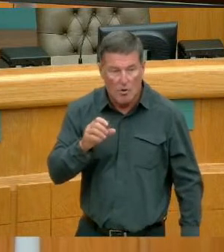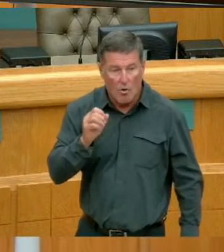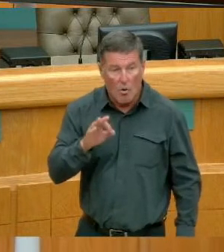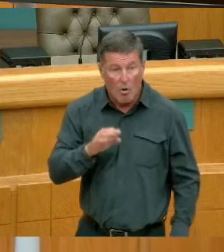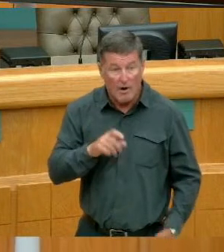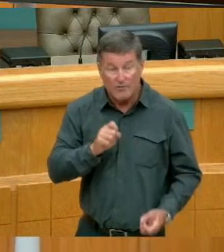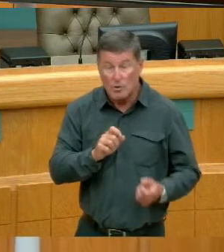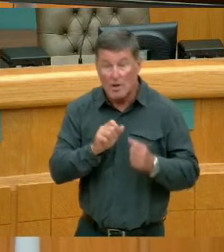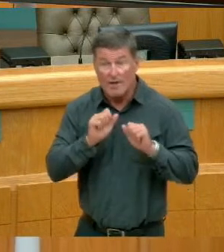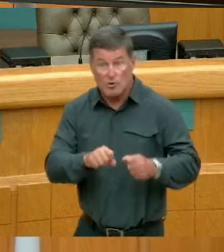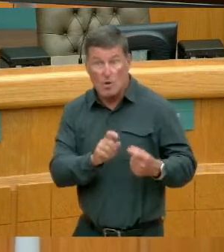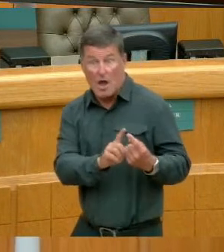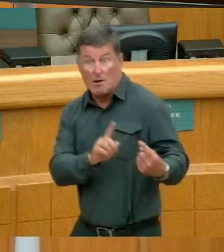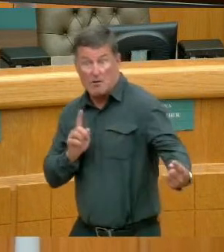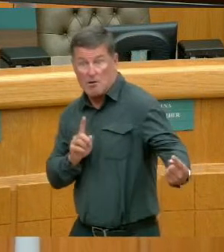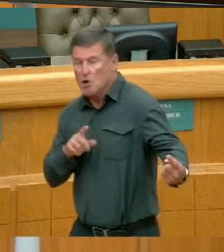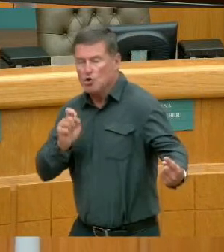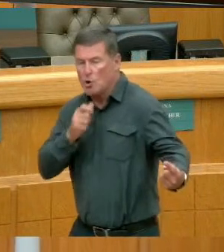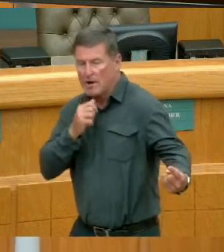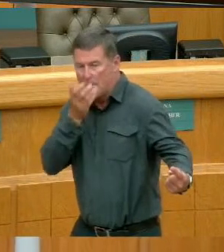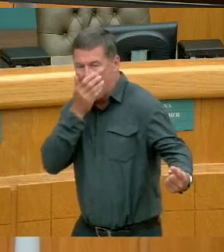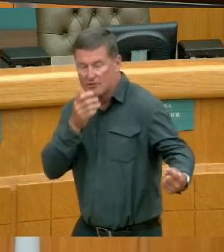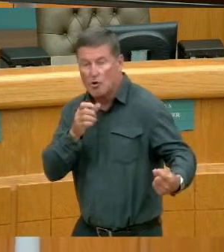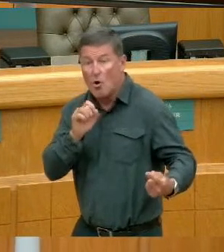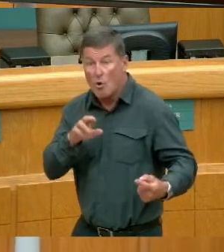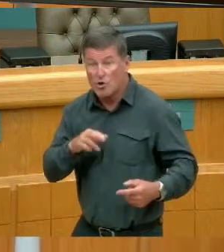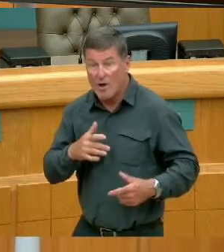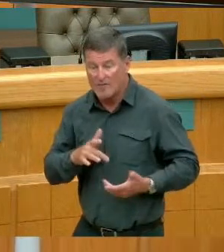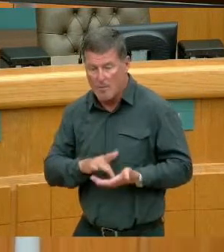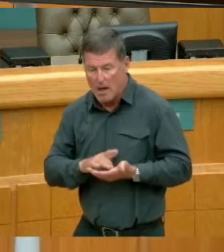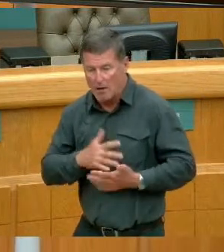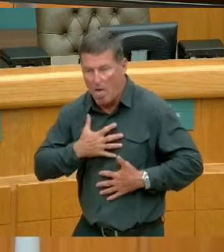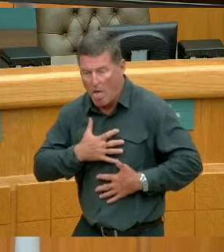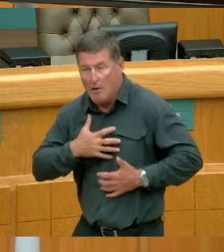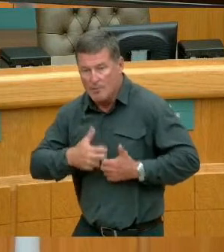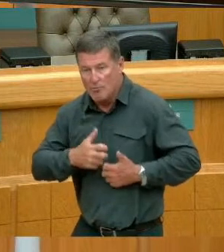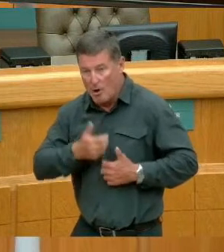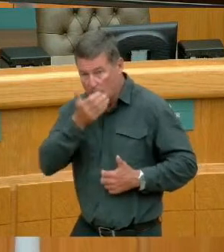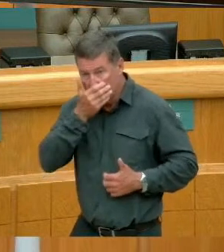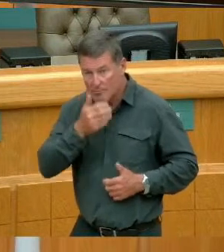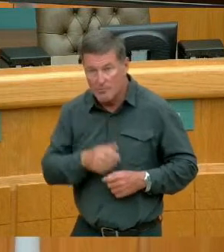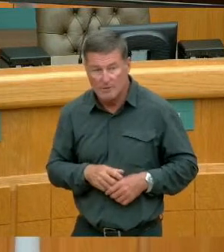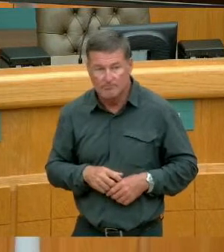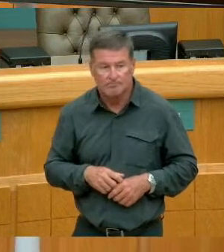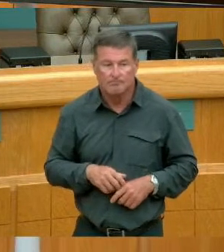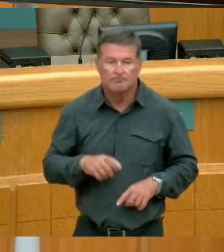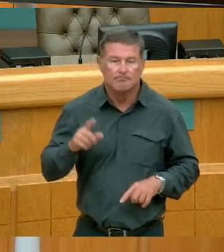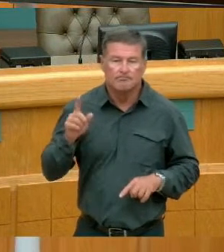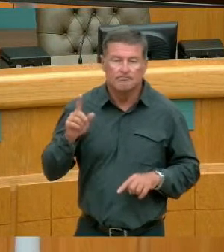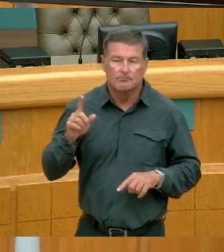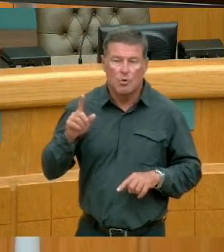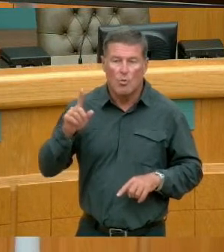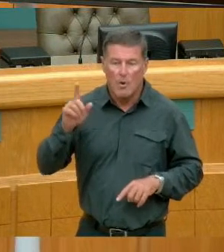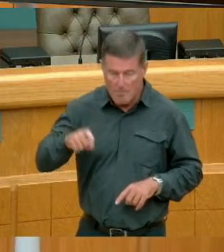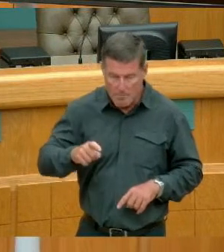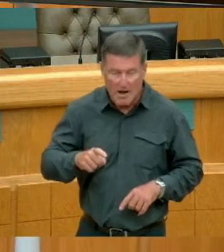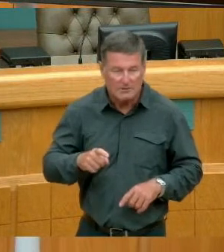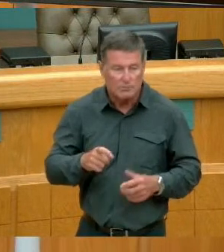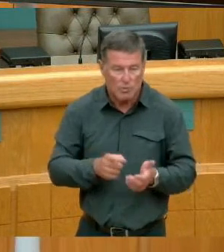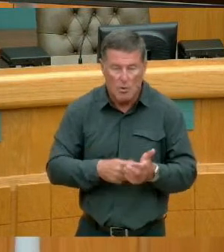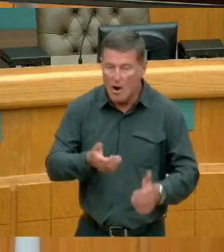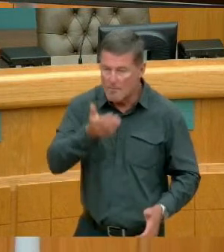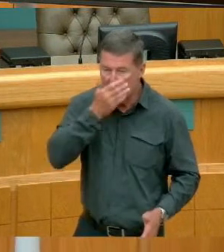distance. But we can no longer strike a balance when there is an imbalance. And God, how I wish we